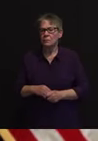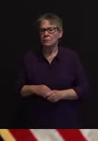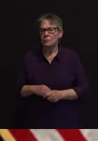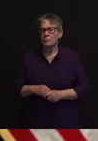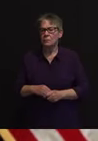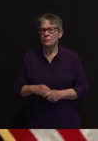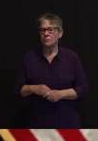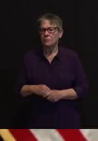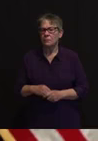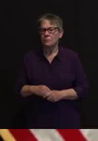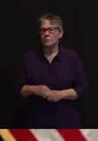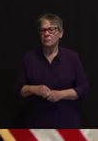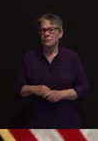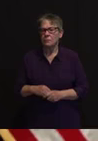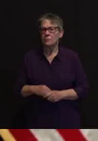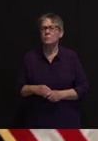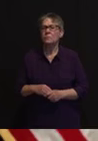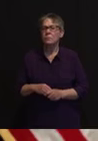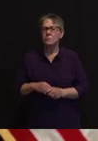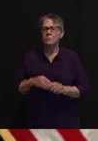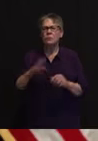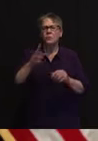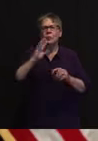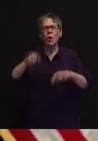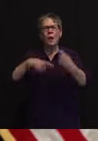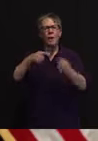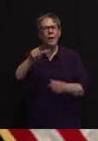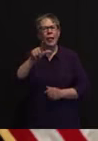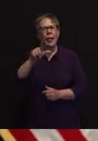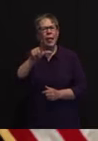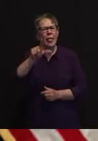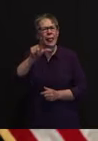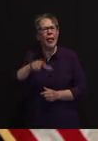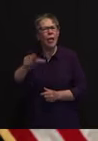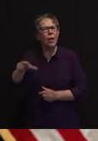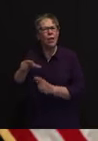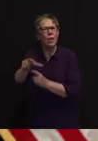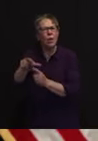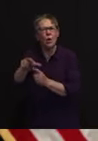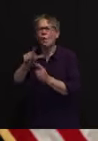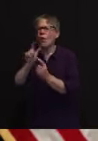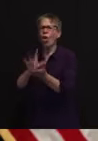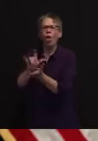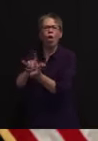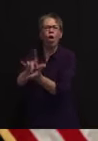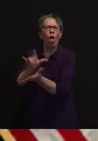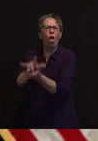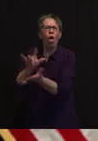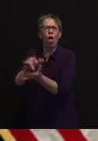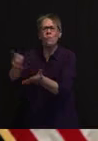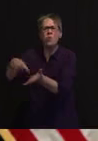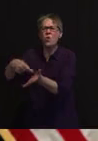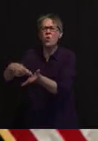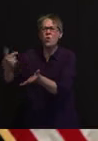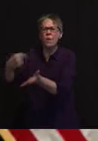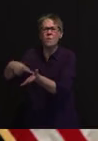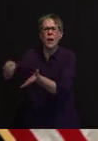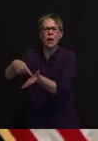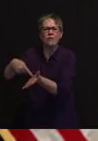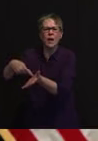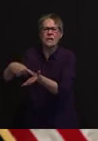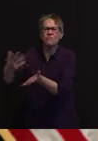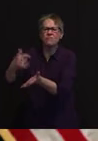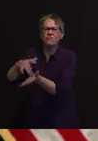But landlords coercing people into paying rent through late fees or expectations of lump sum payments at the end of the crisis aren't violating